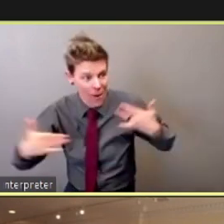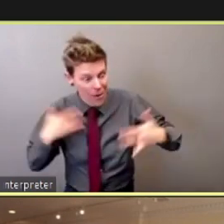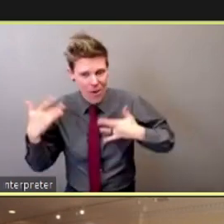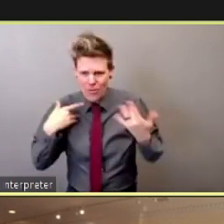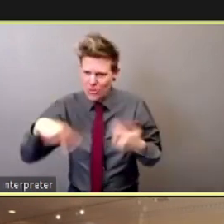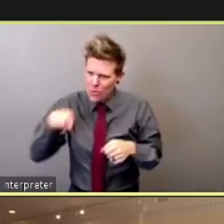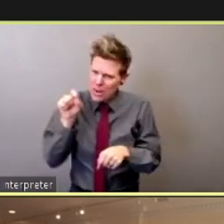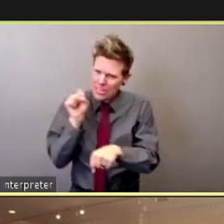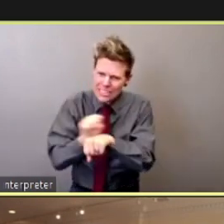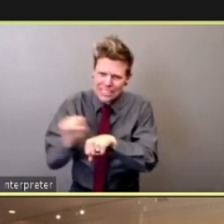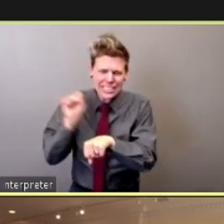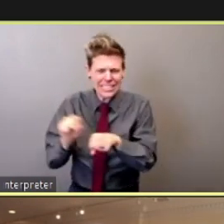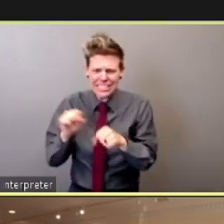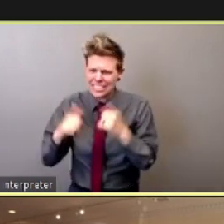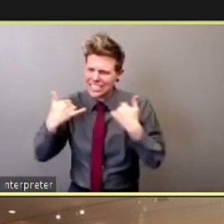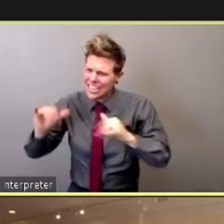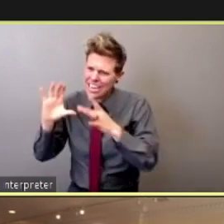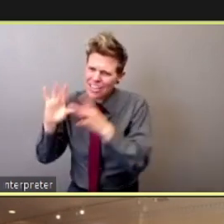all-together New Mexico effort.